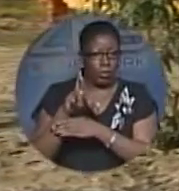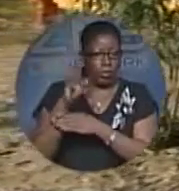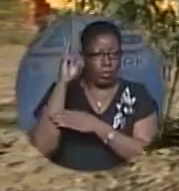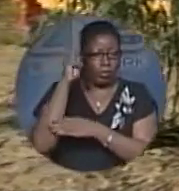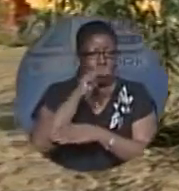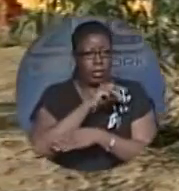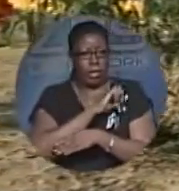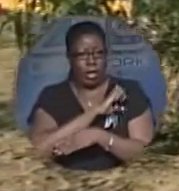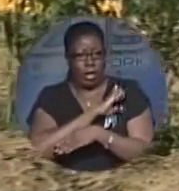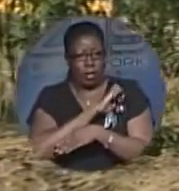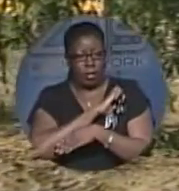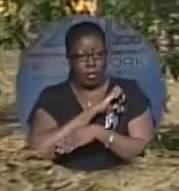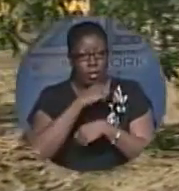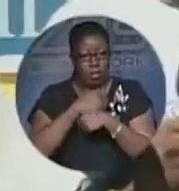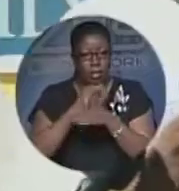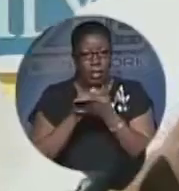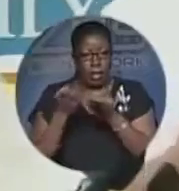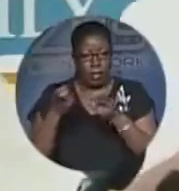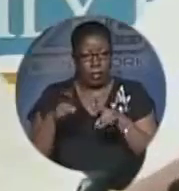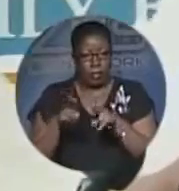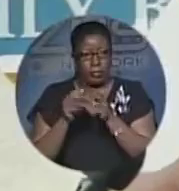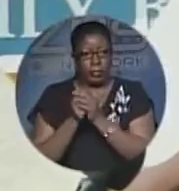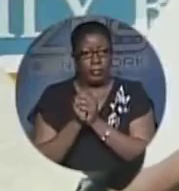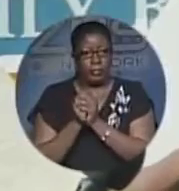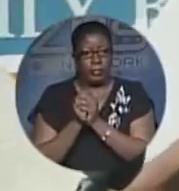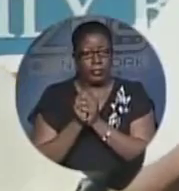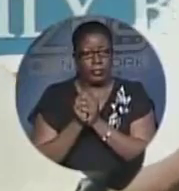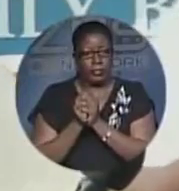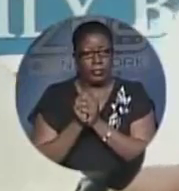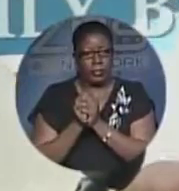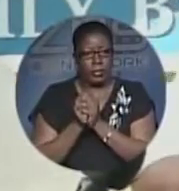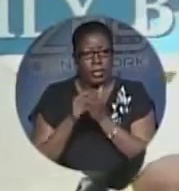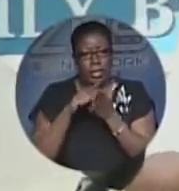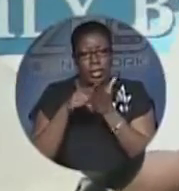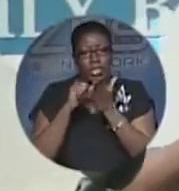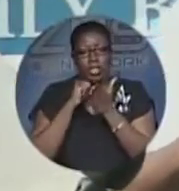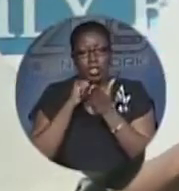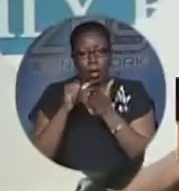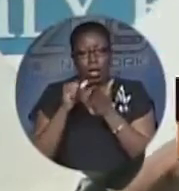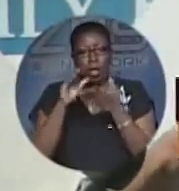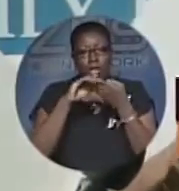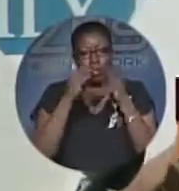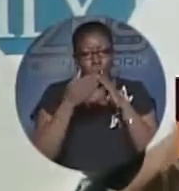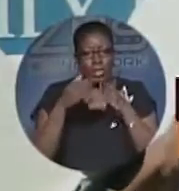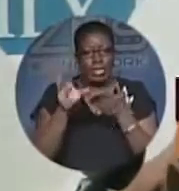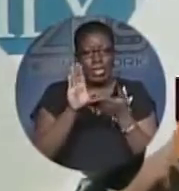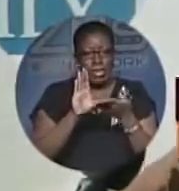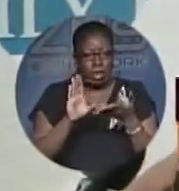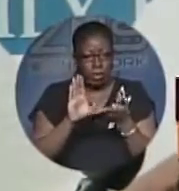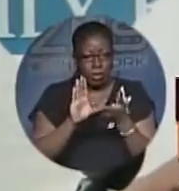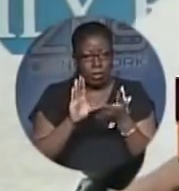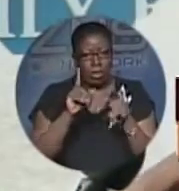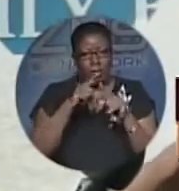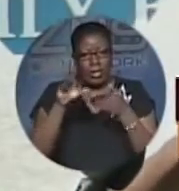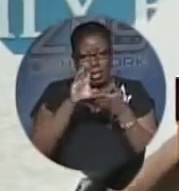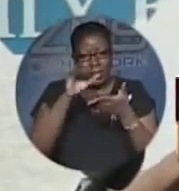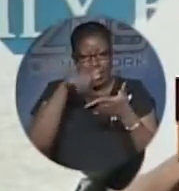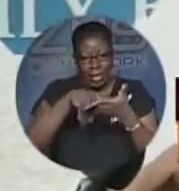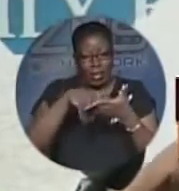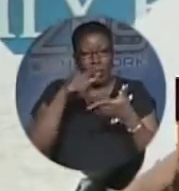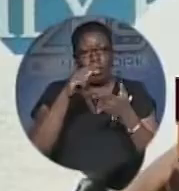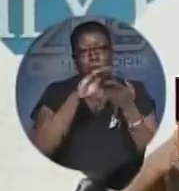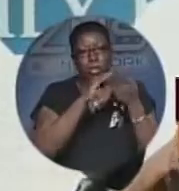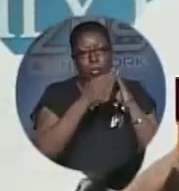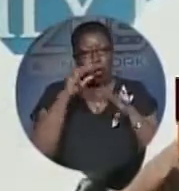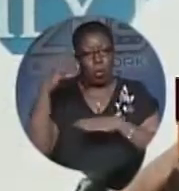boathouse happen. The purpose of the Slate Family Boathouse is not to be a community center, but rather a center within the community that